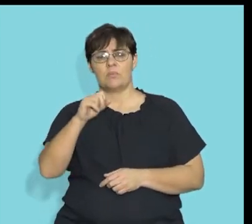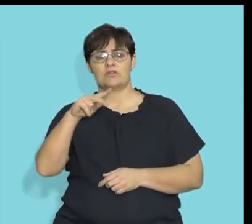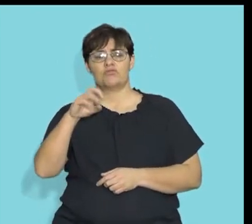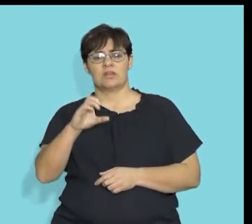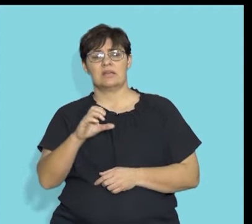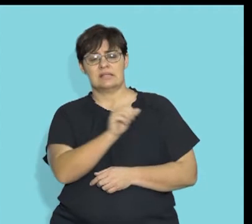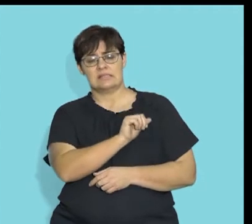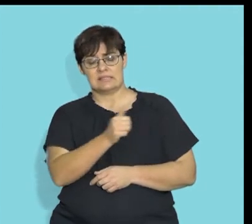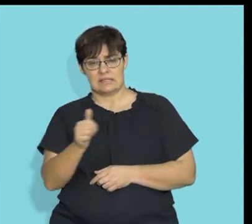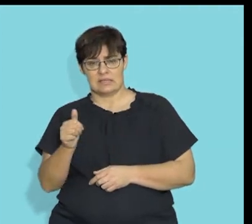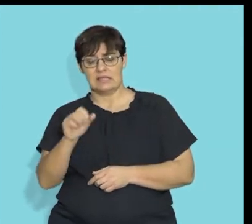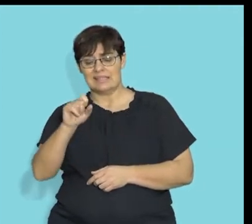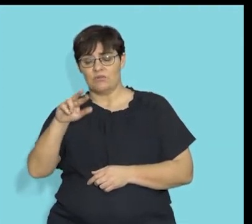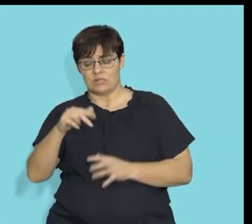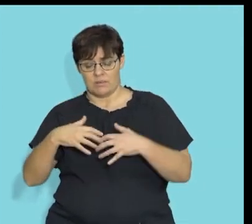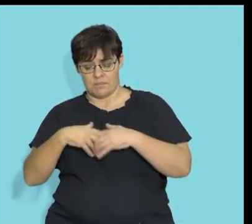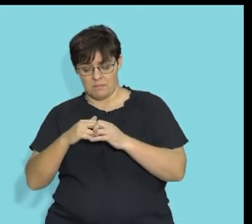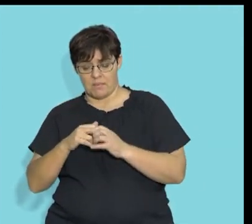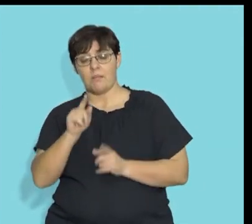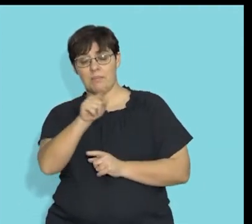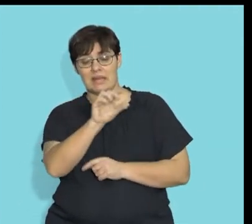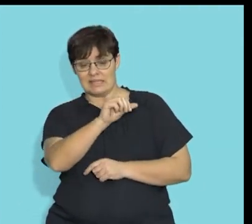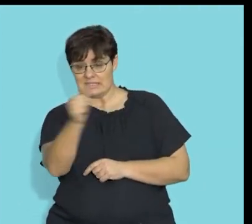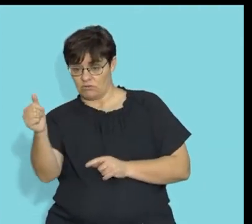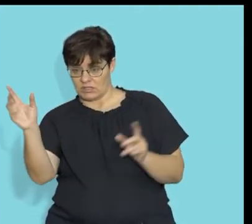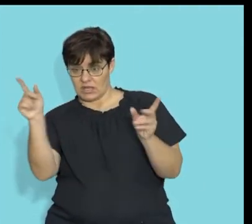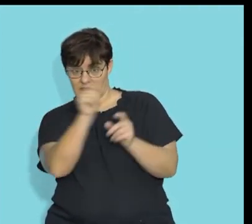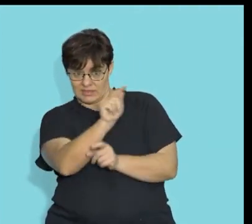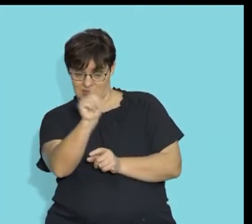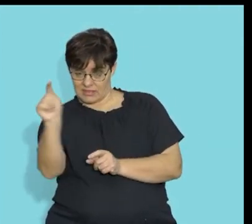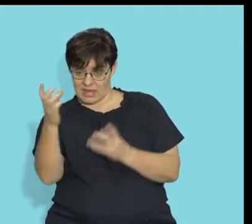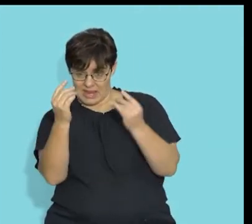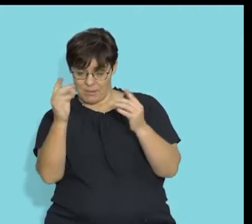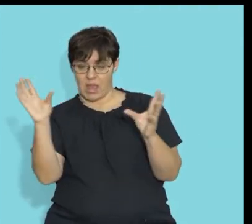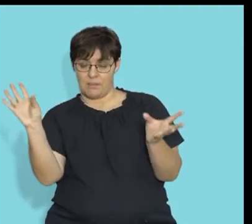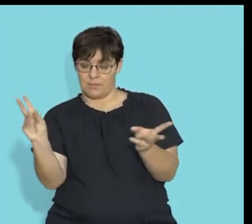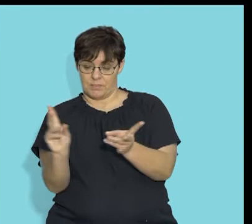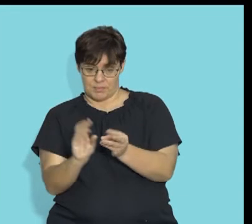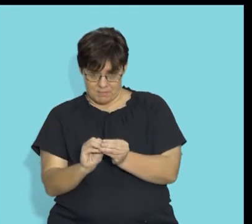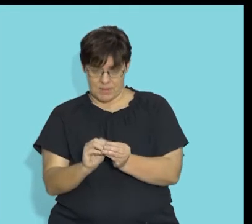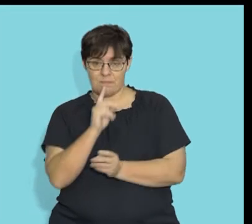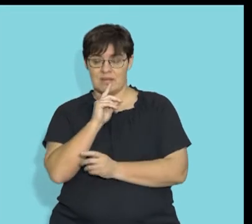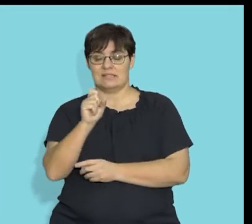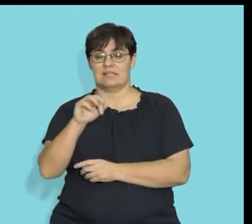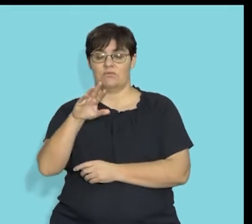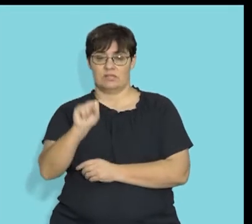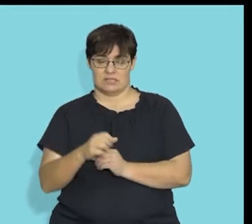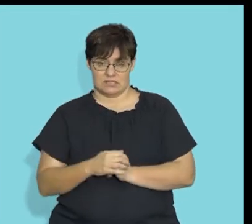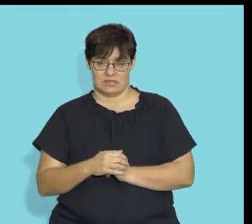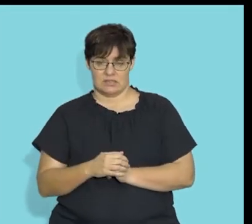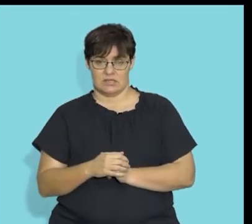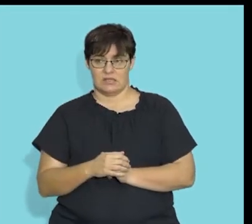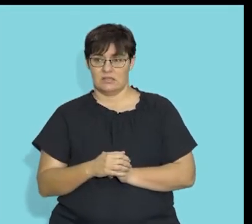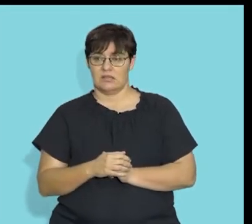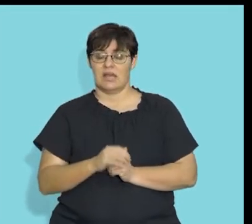the terms in a geometric sequence are added together. So please be careful. There is a